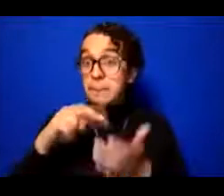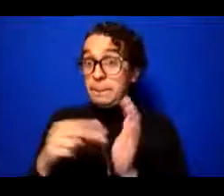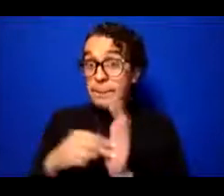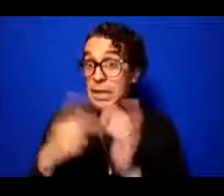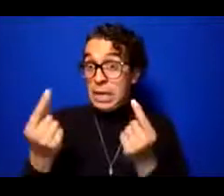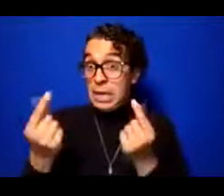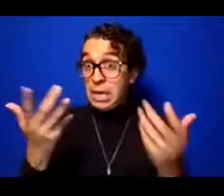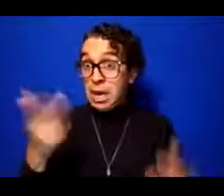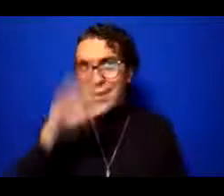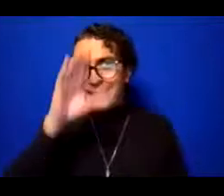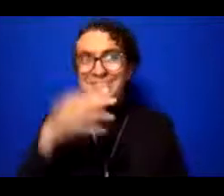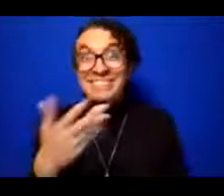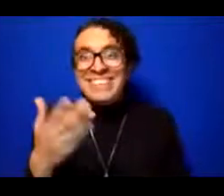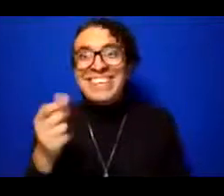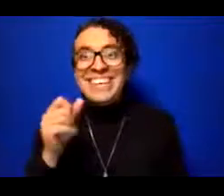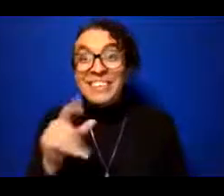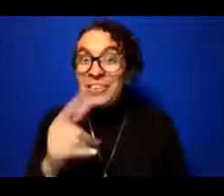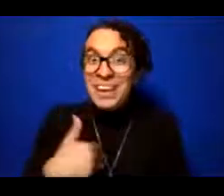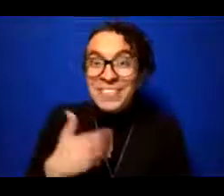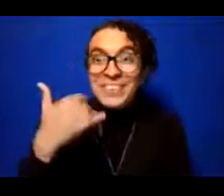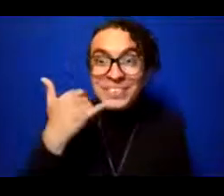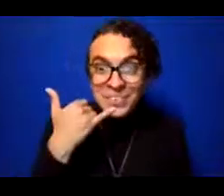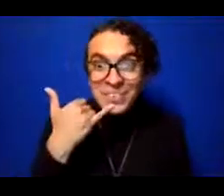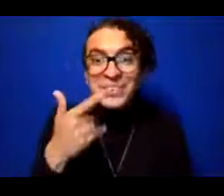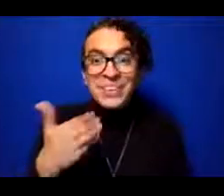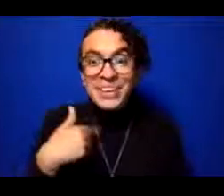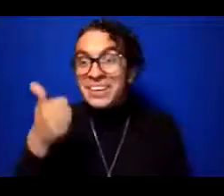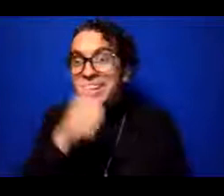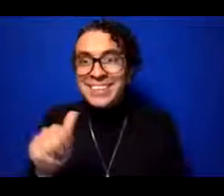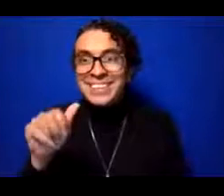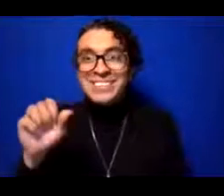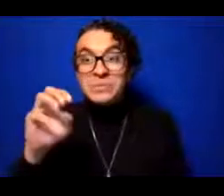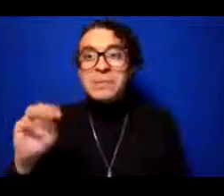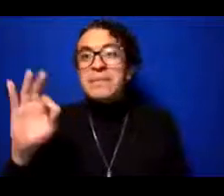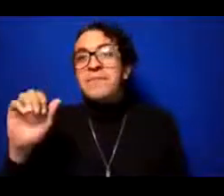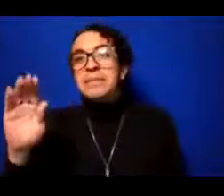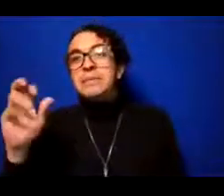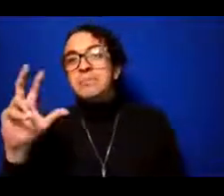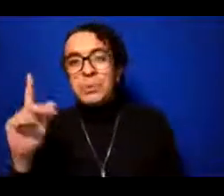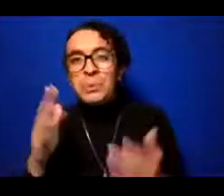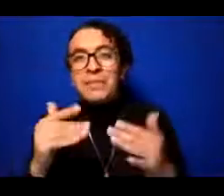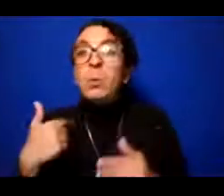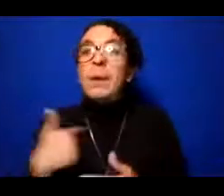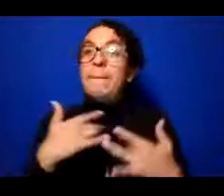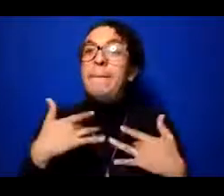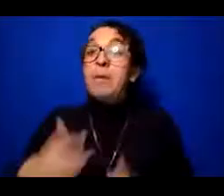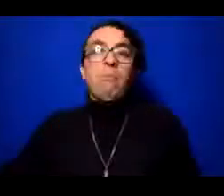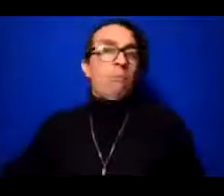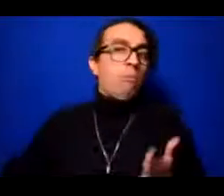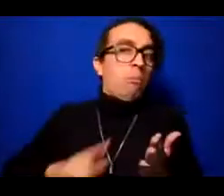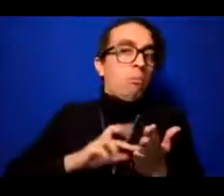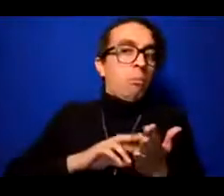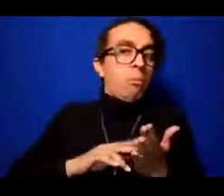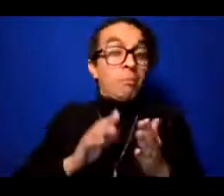Because if you have a phone and you have, any kind of Facebook or whatever, we're all kind of like on our phones and our social media probably too much, including